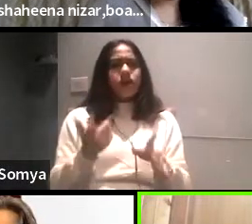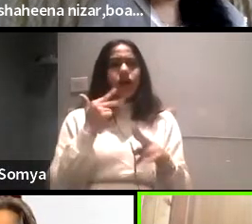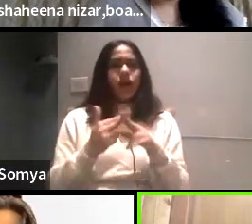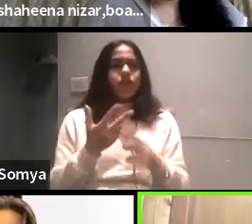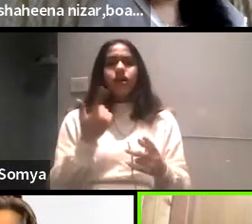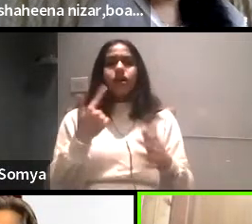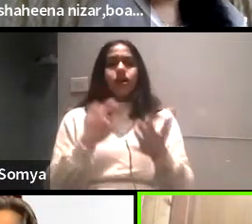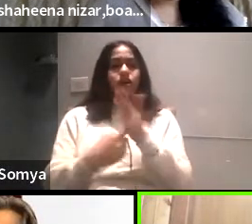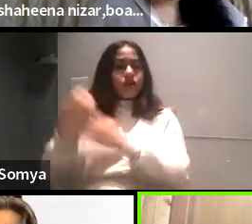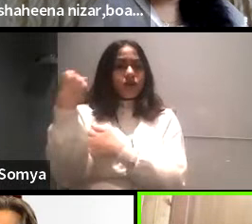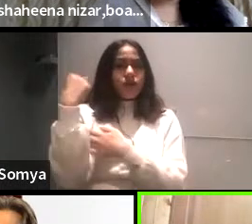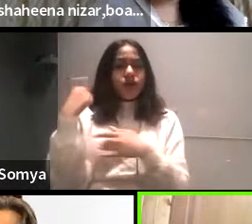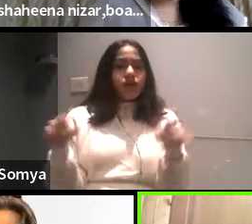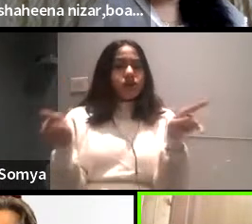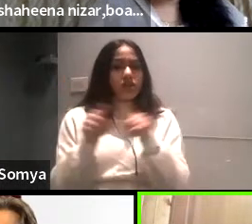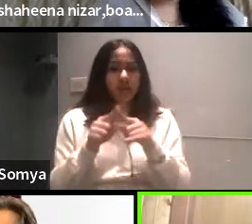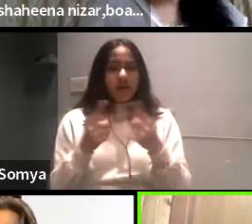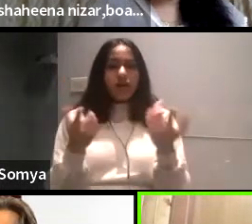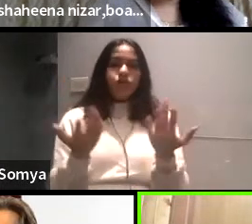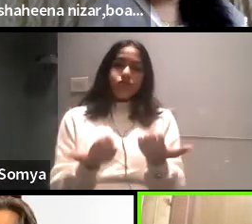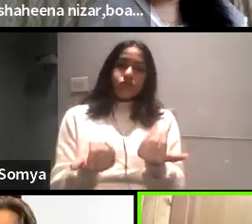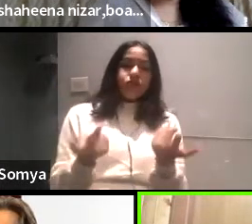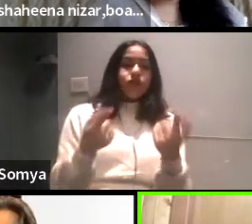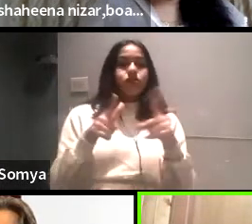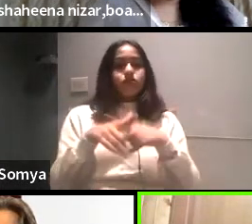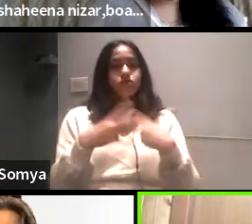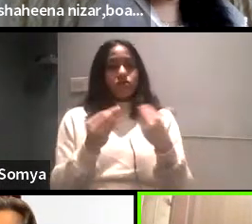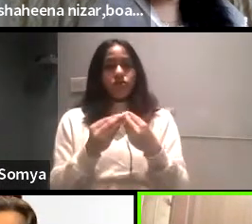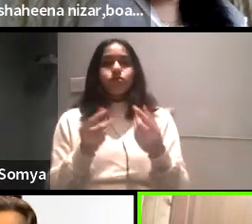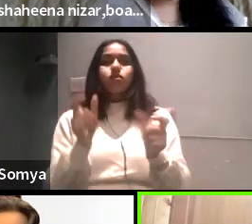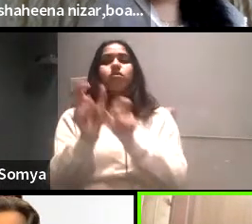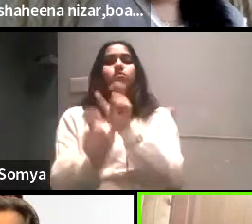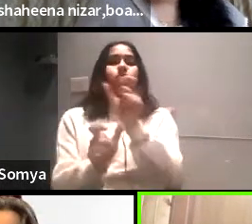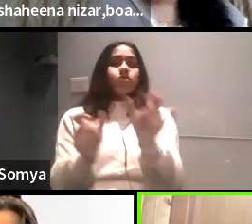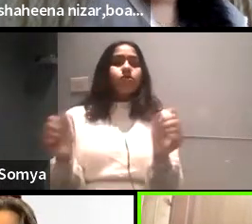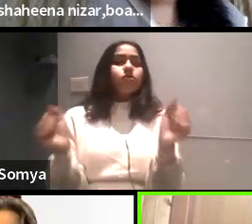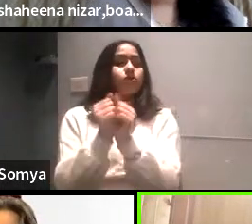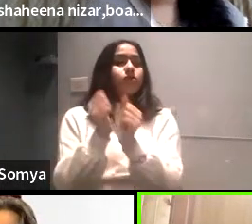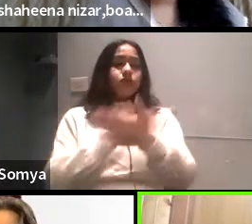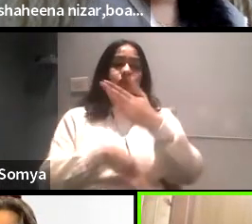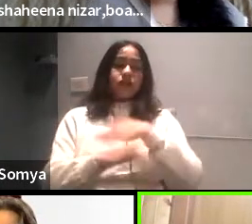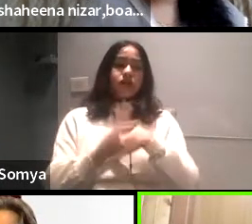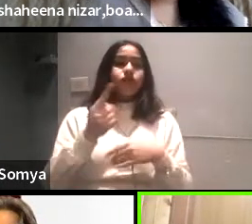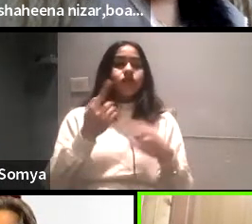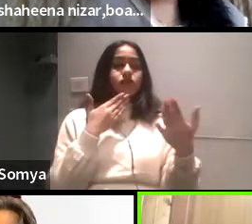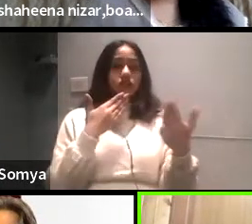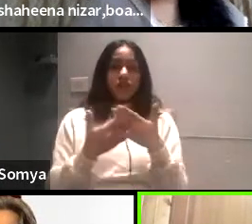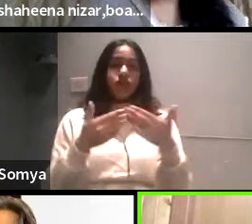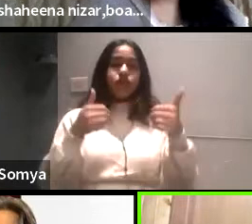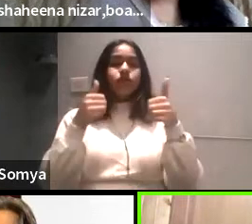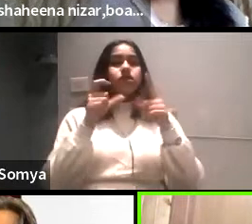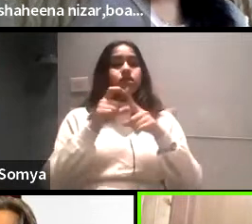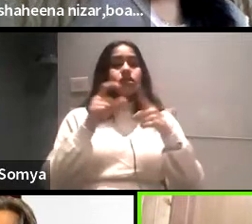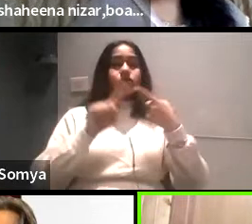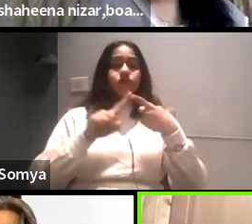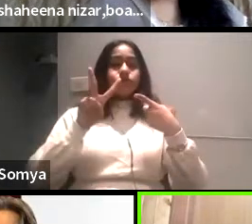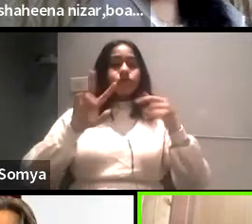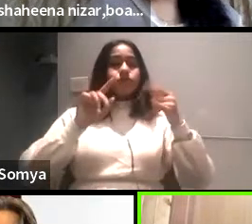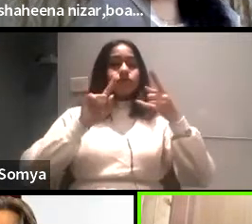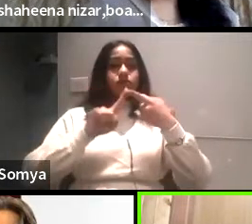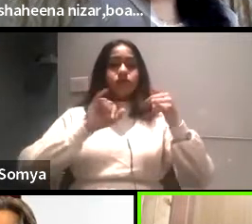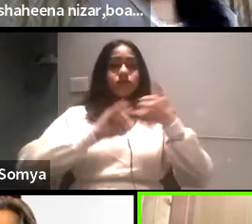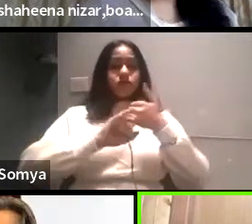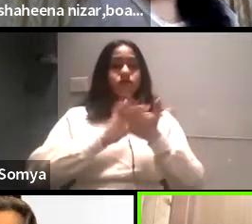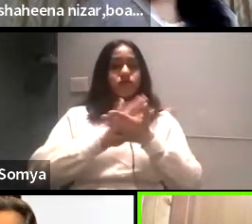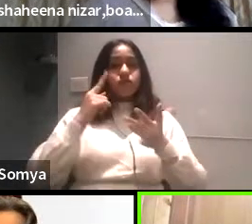rights and enabling employment for people with disability. So thank you, Debashish, for taking time out from your busy